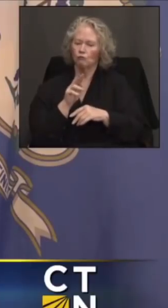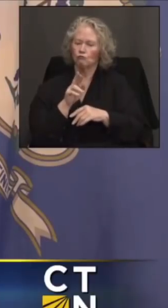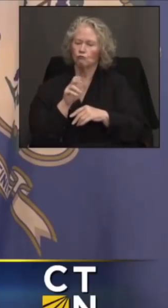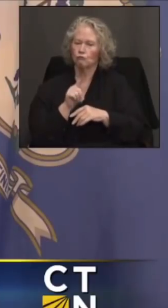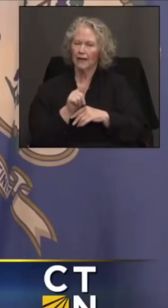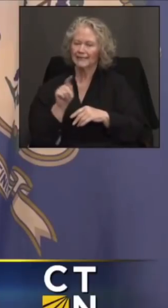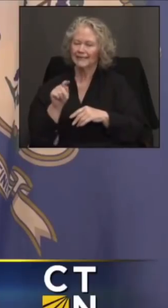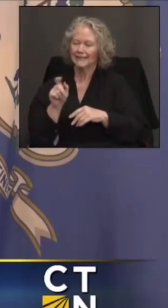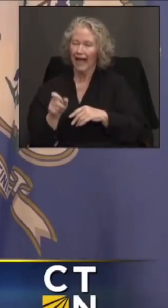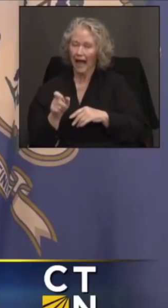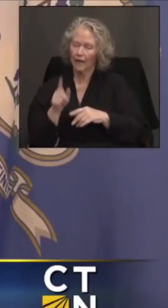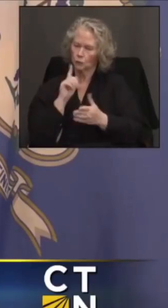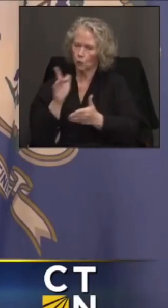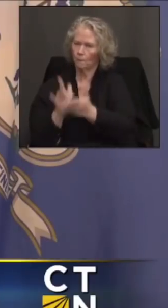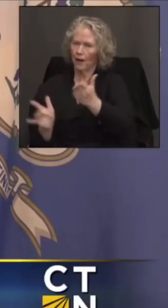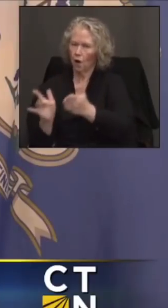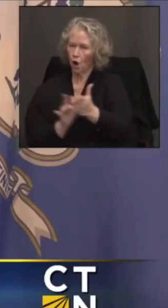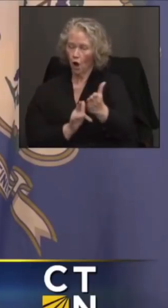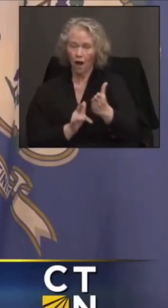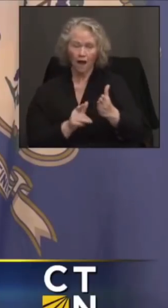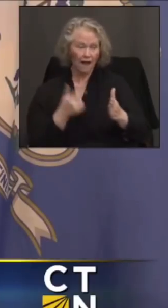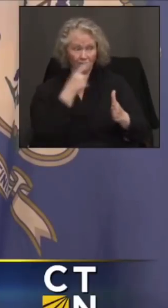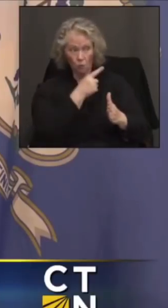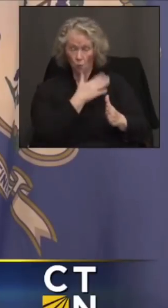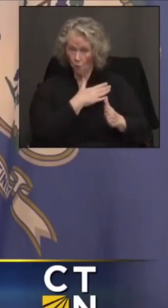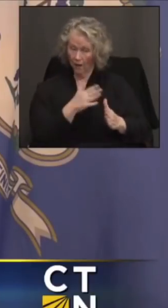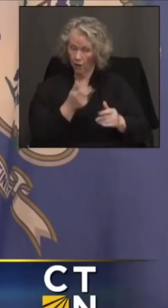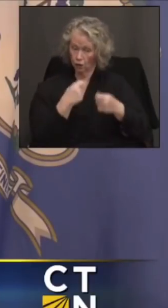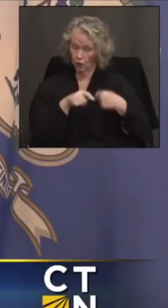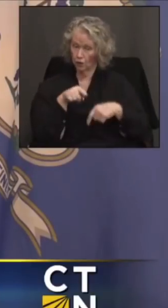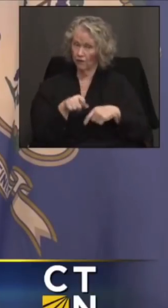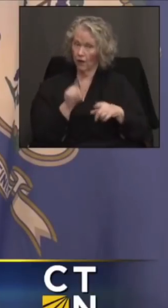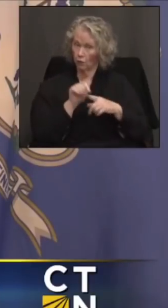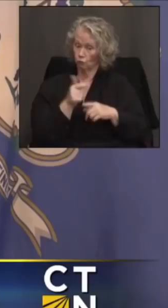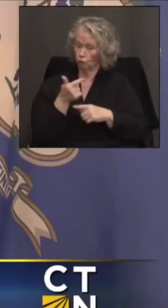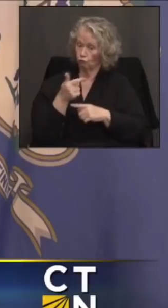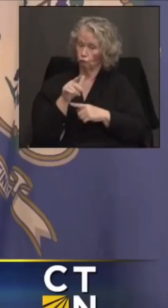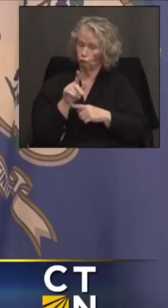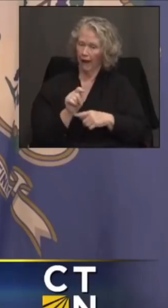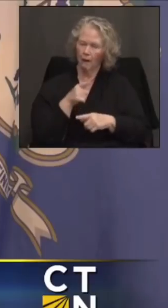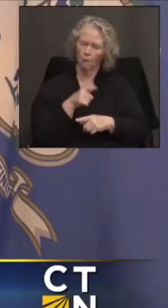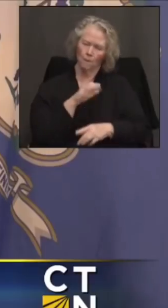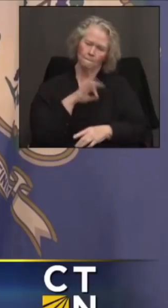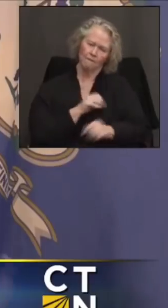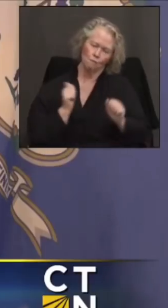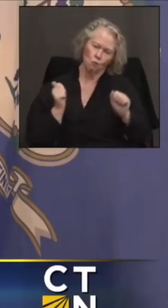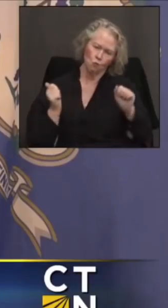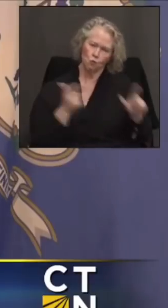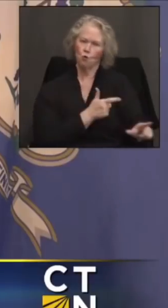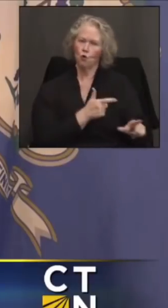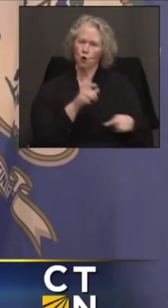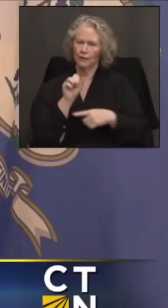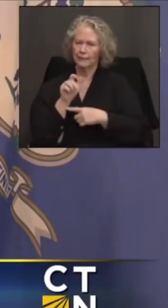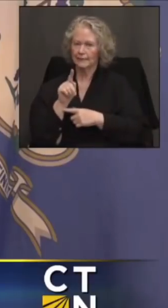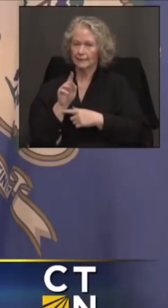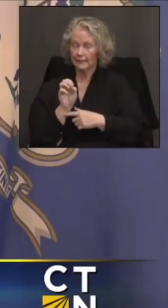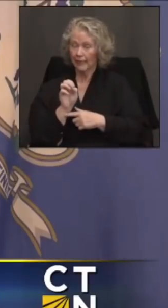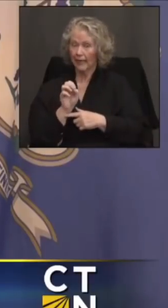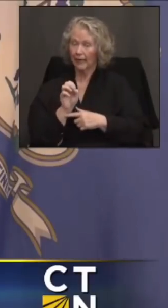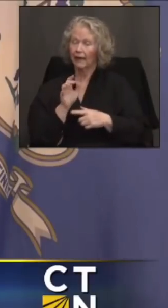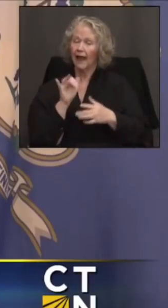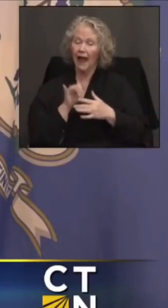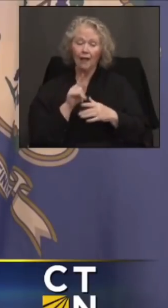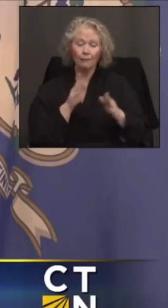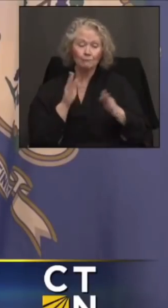that surcharge. If they turned that into a grant, that would be incredibly beneficial for 50 states and be a tax cut for